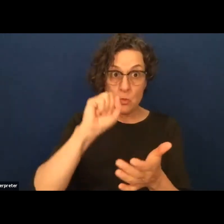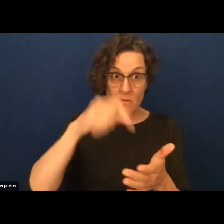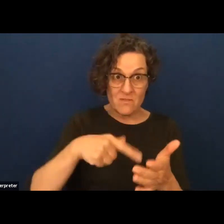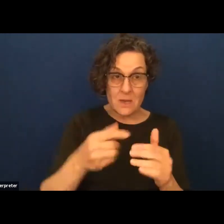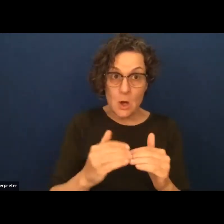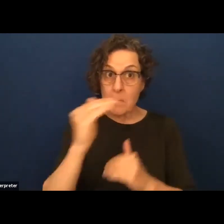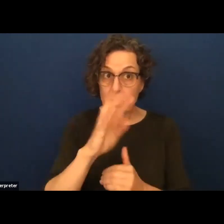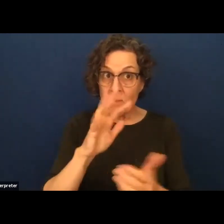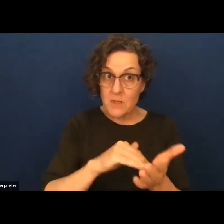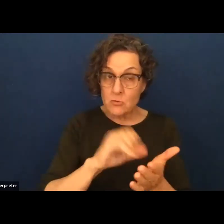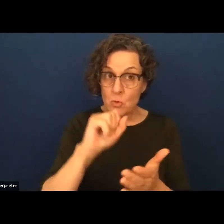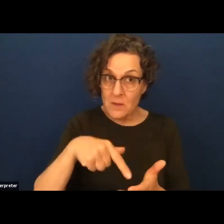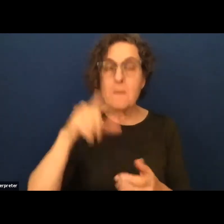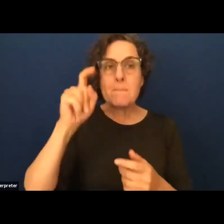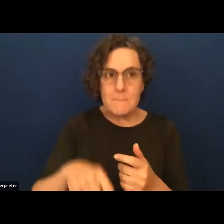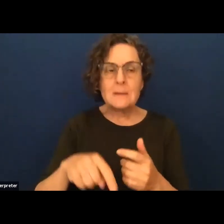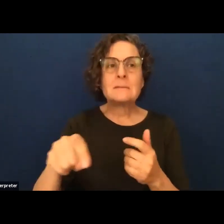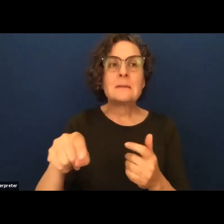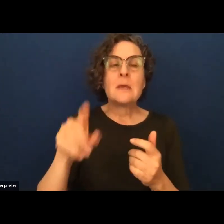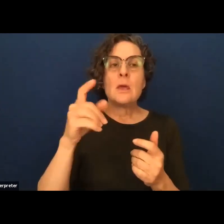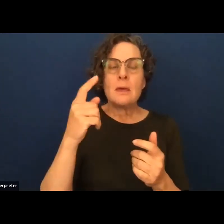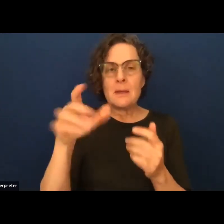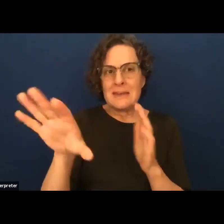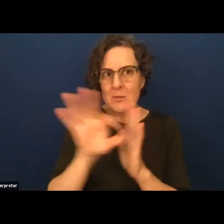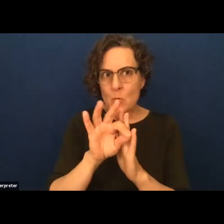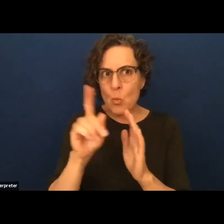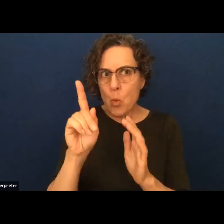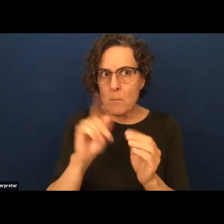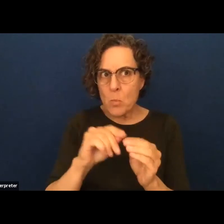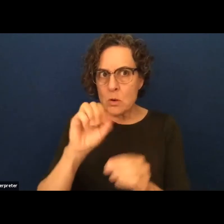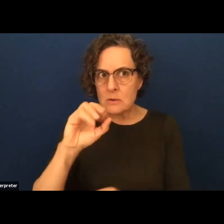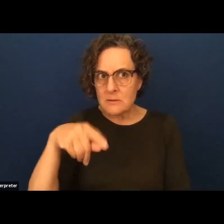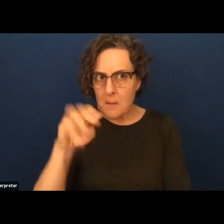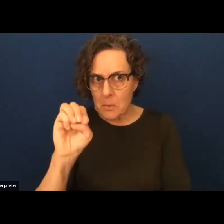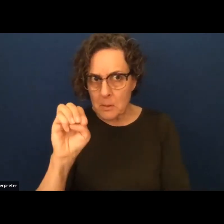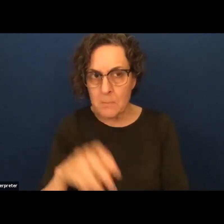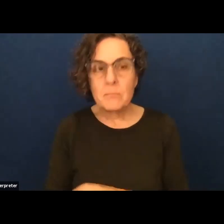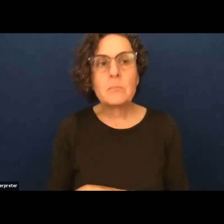Awesome, and thank you. On up, yeah. David Lawson has another question.